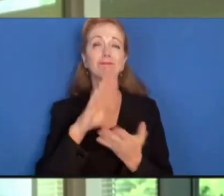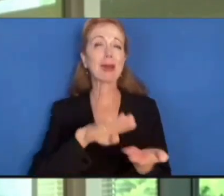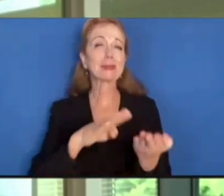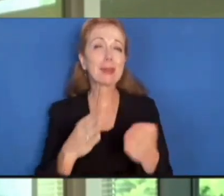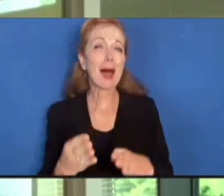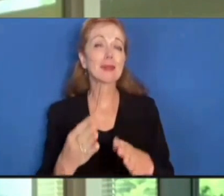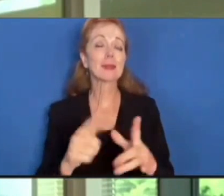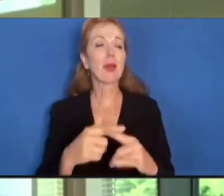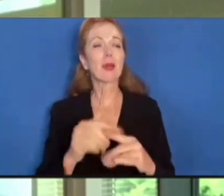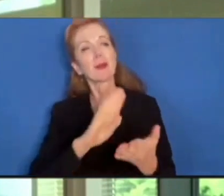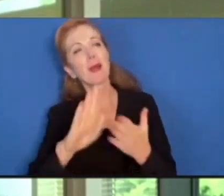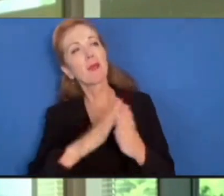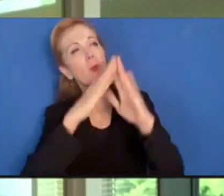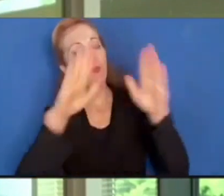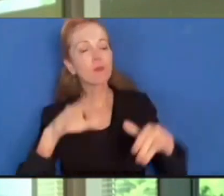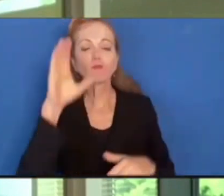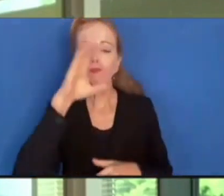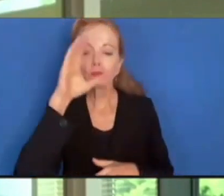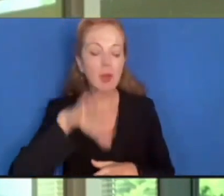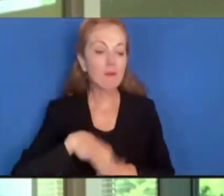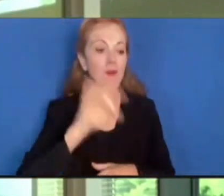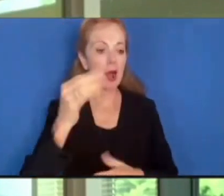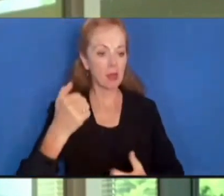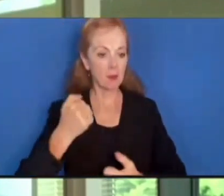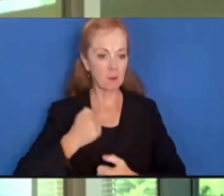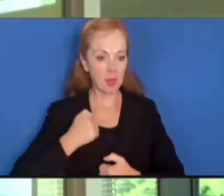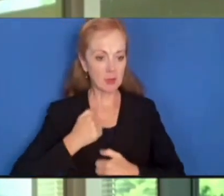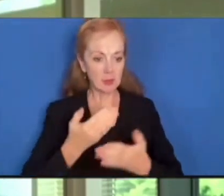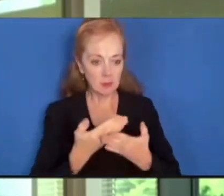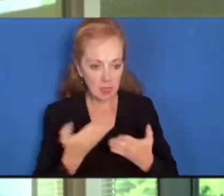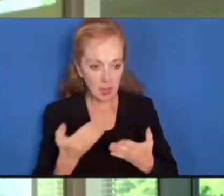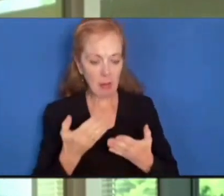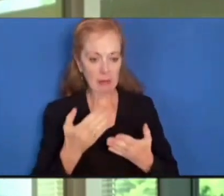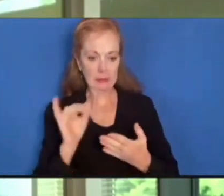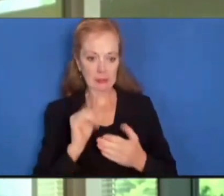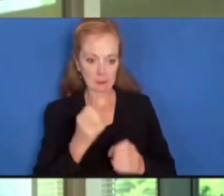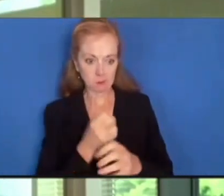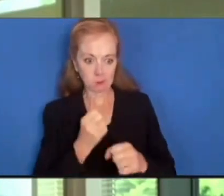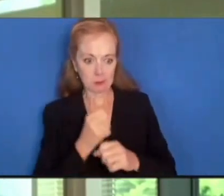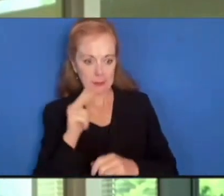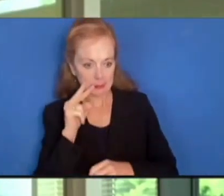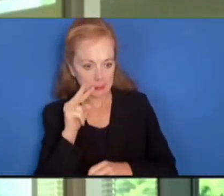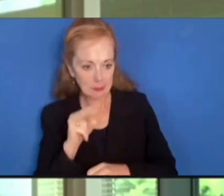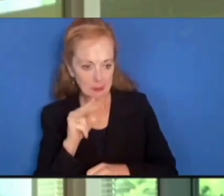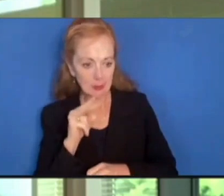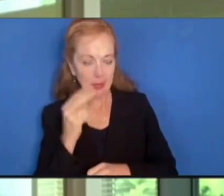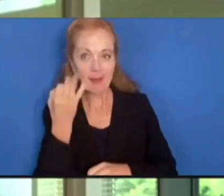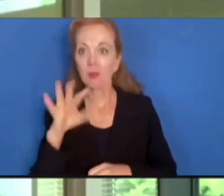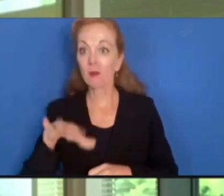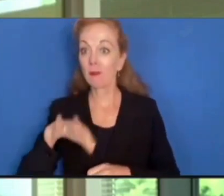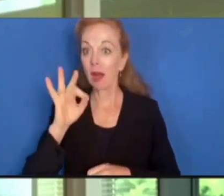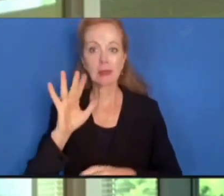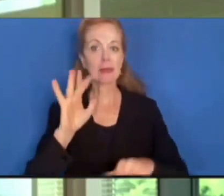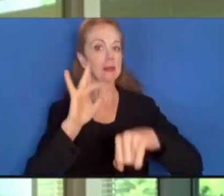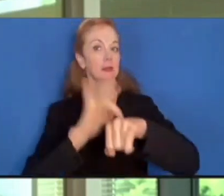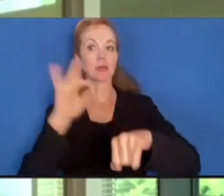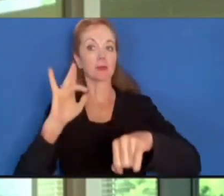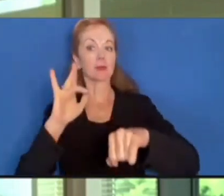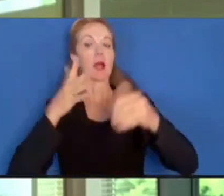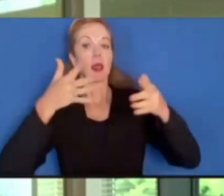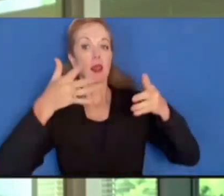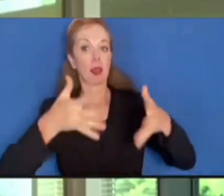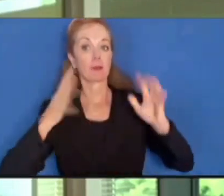sometimes they find military ordnance. We get a lot of those calls. Again, if you find them, please call us. Don't touch it. Just leave it where it is and let us